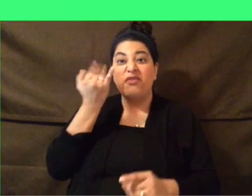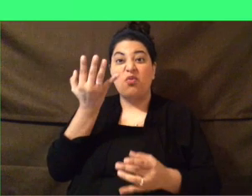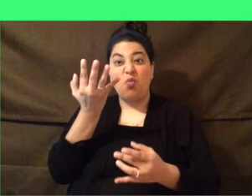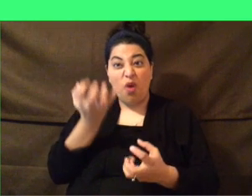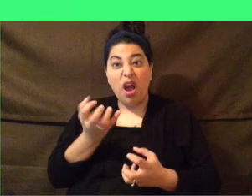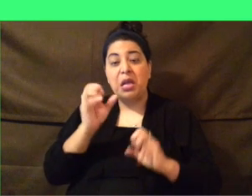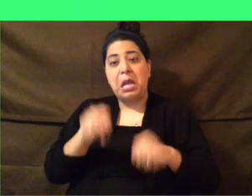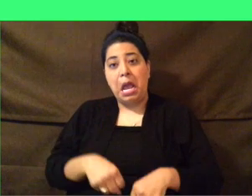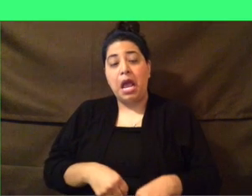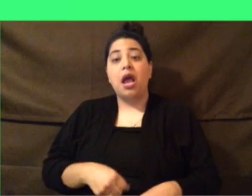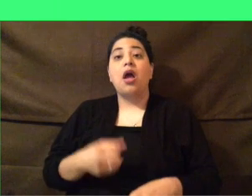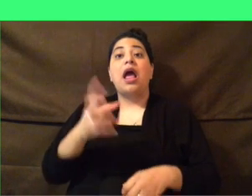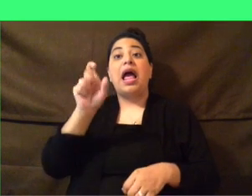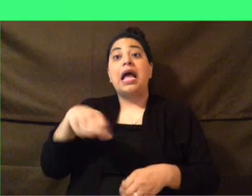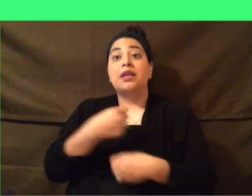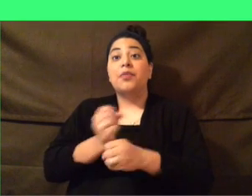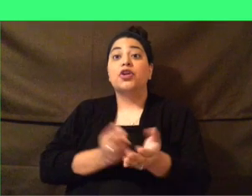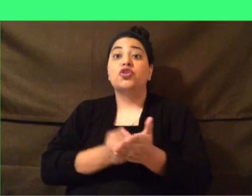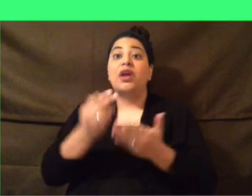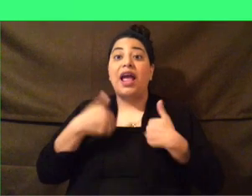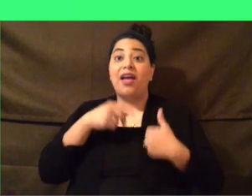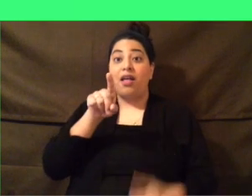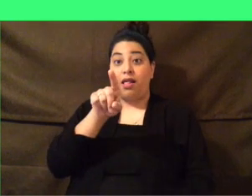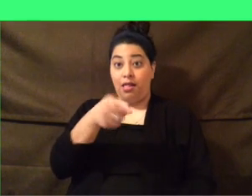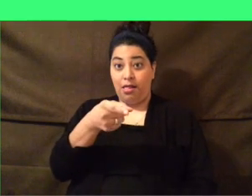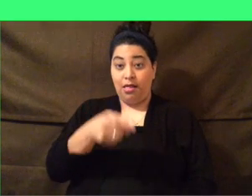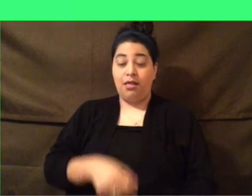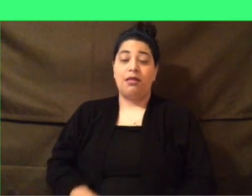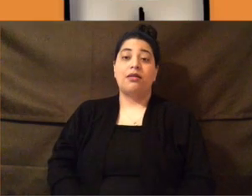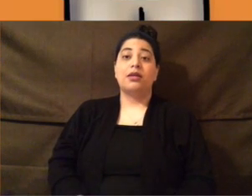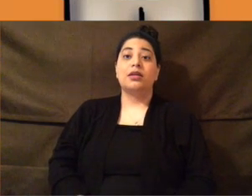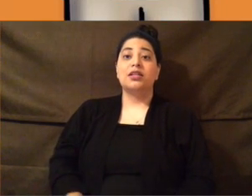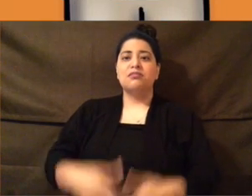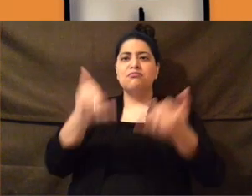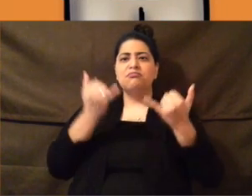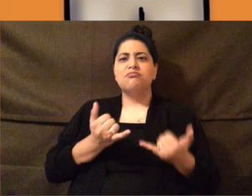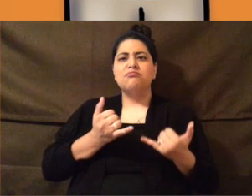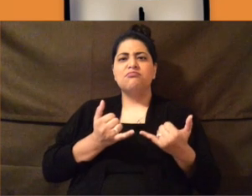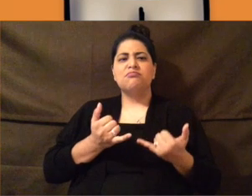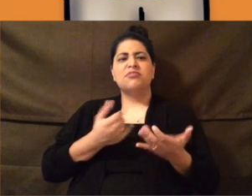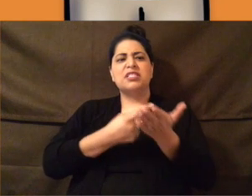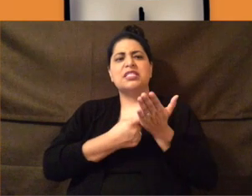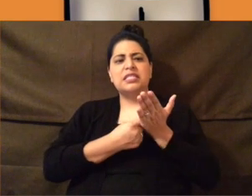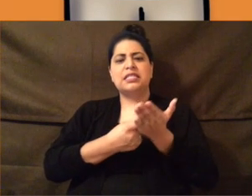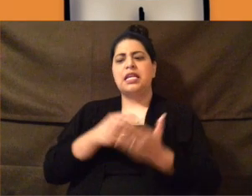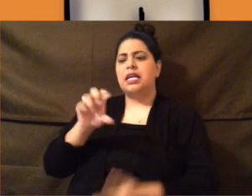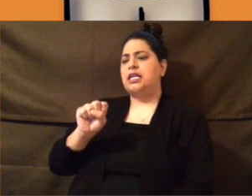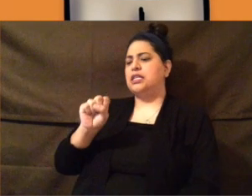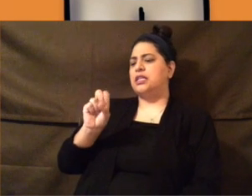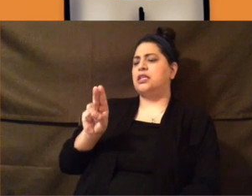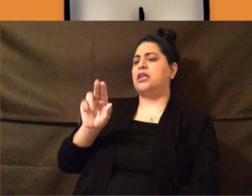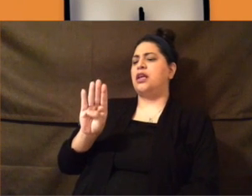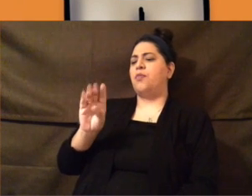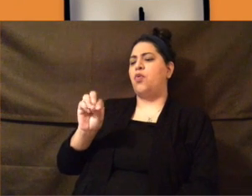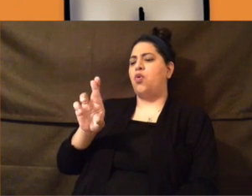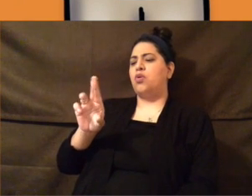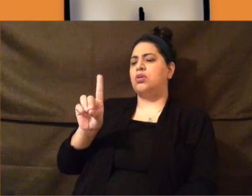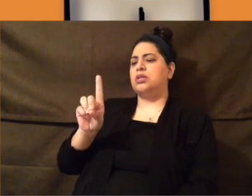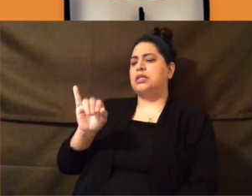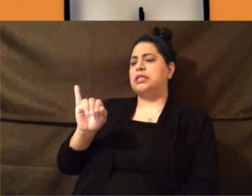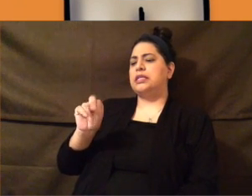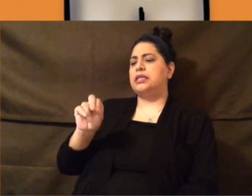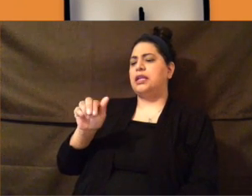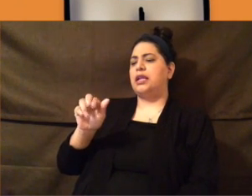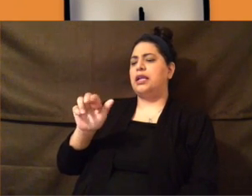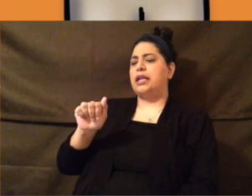out, I want to make sure that I have that comma. All right. So now let's talk about subordinating